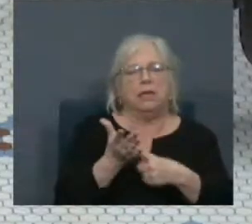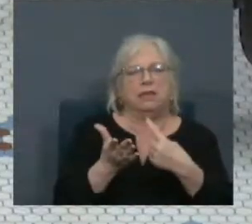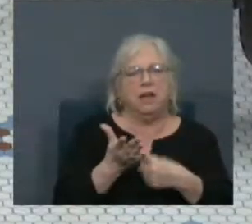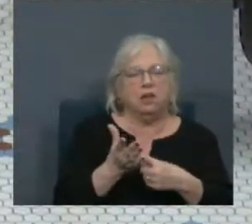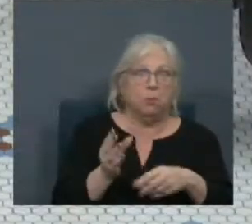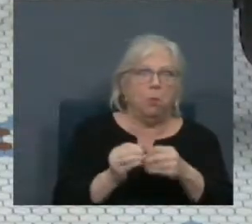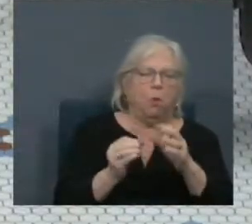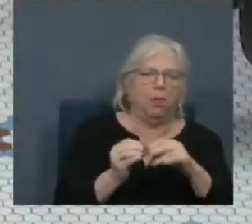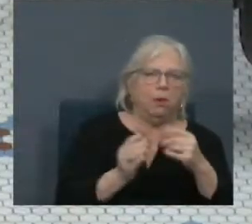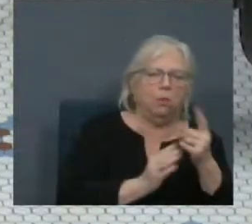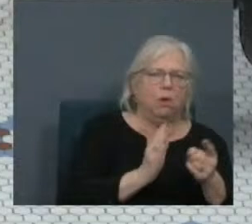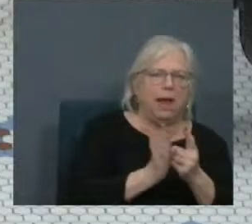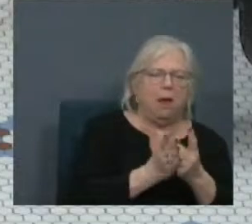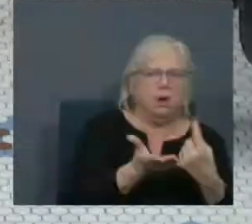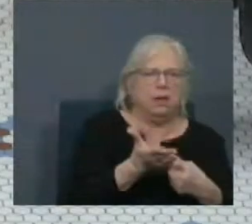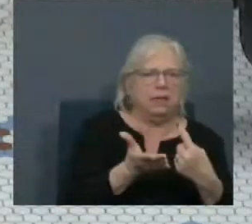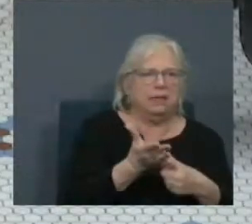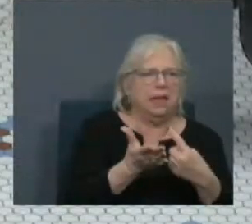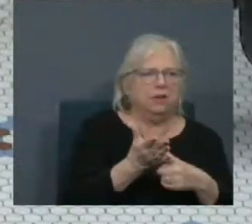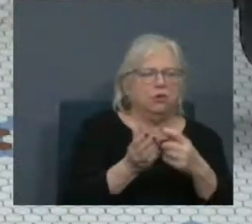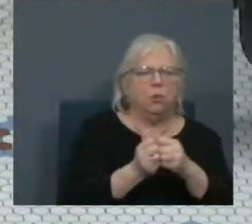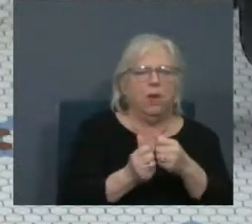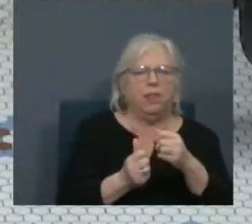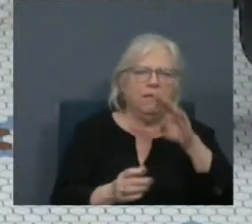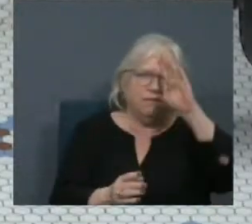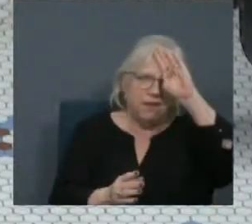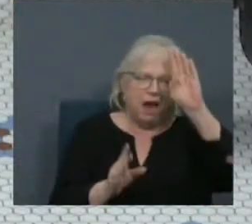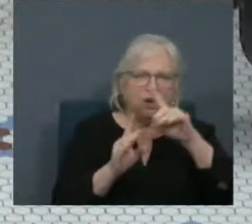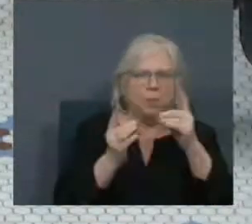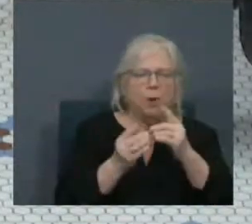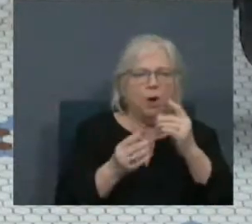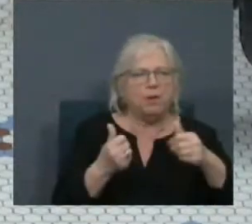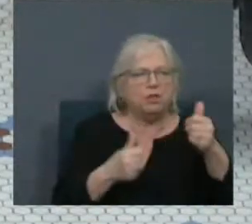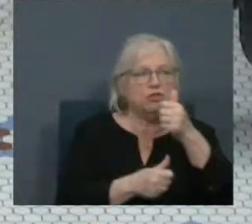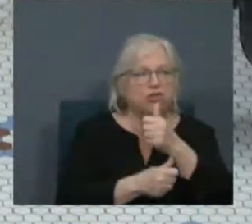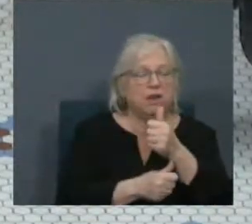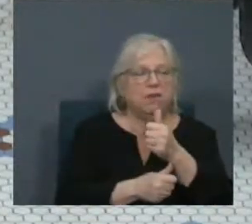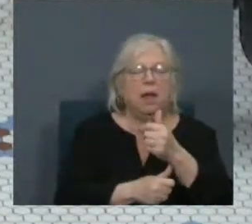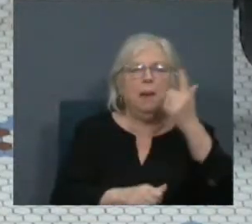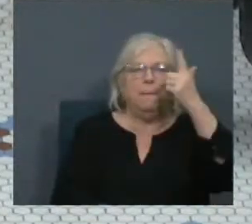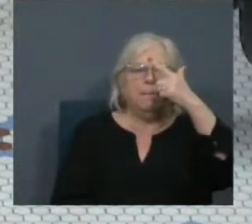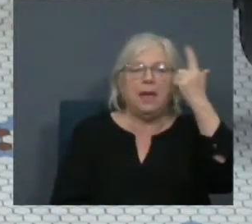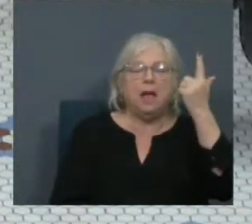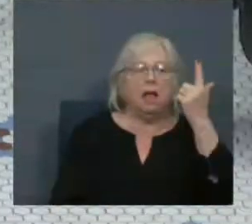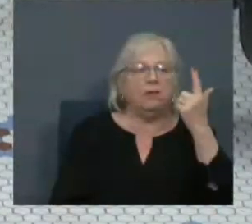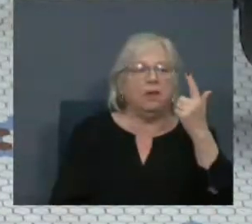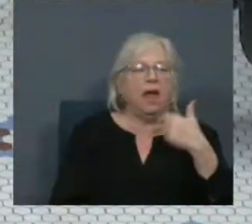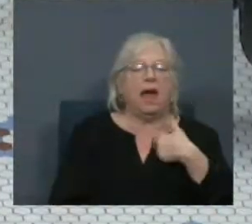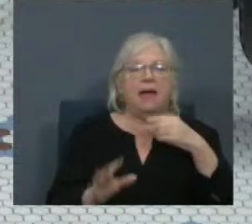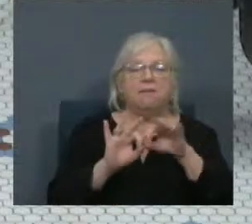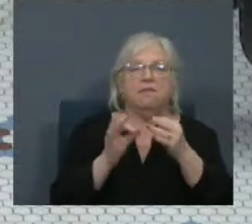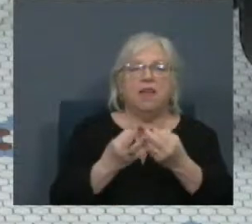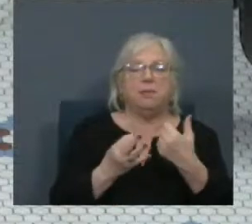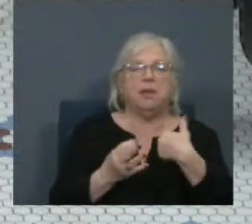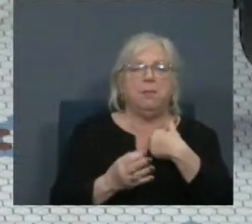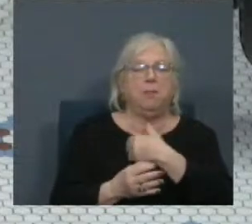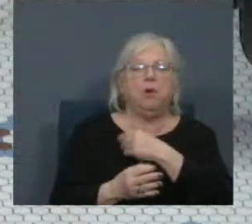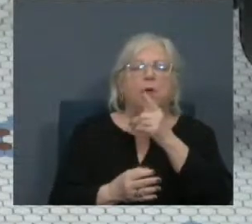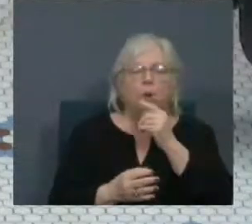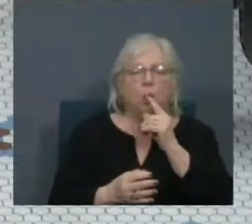over an hour-long discussion, with the fire department chief because I have family members who